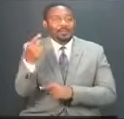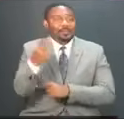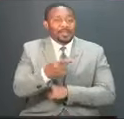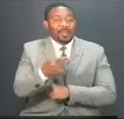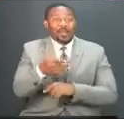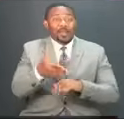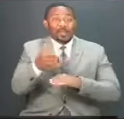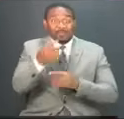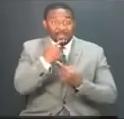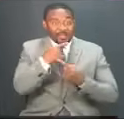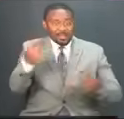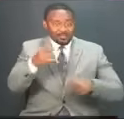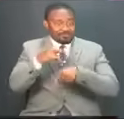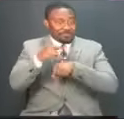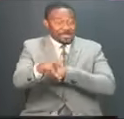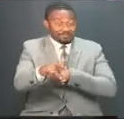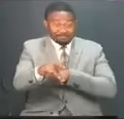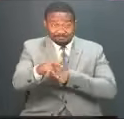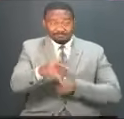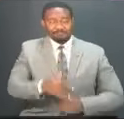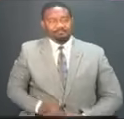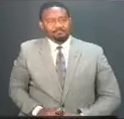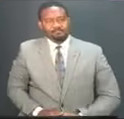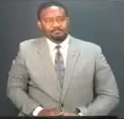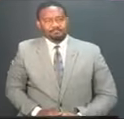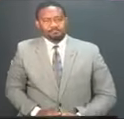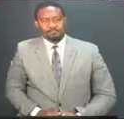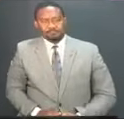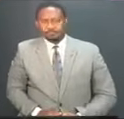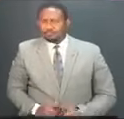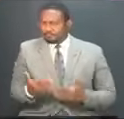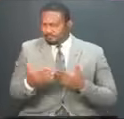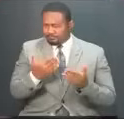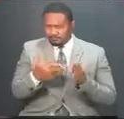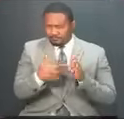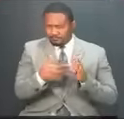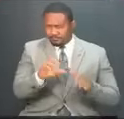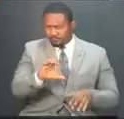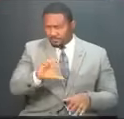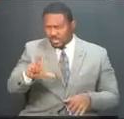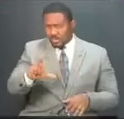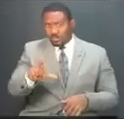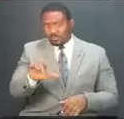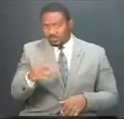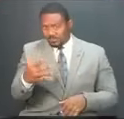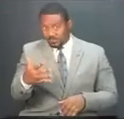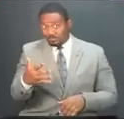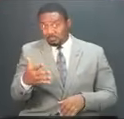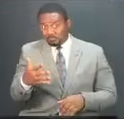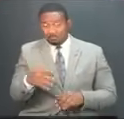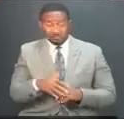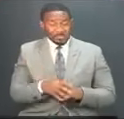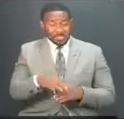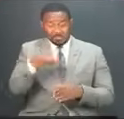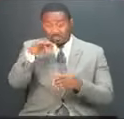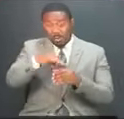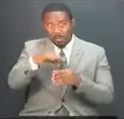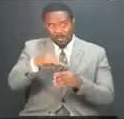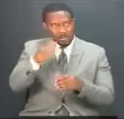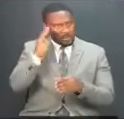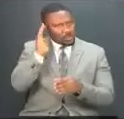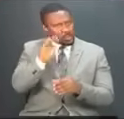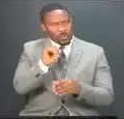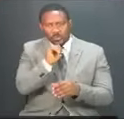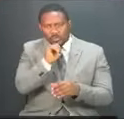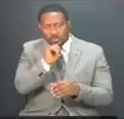vacancy occurs. Notwithstanding Clause 5 of this article, a by-election shall not be held